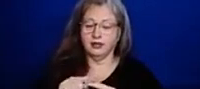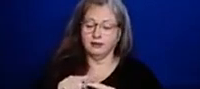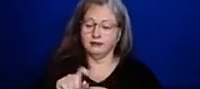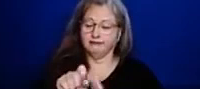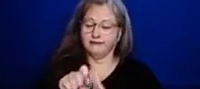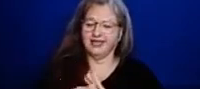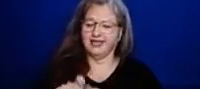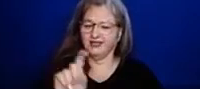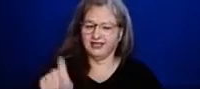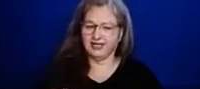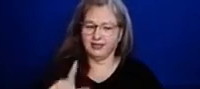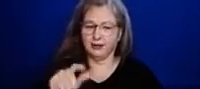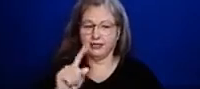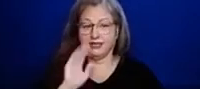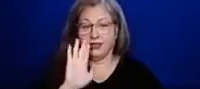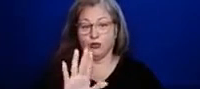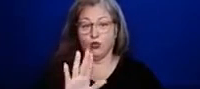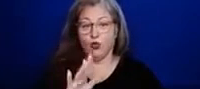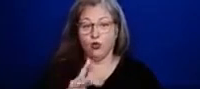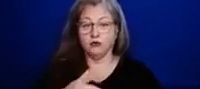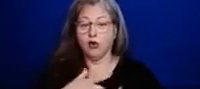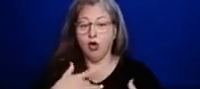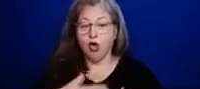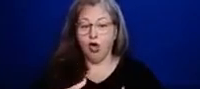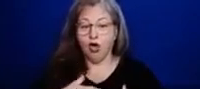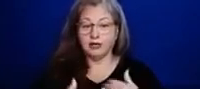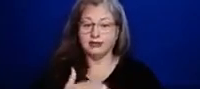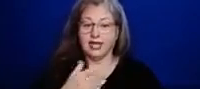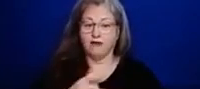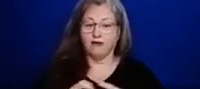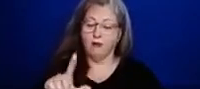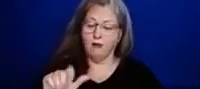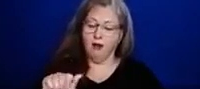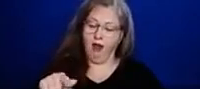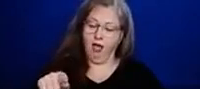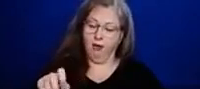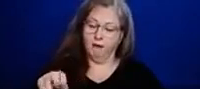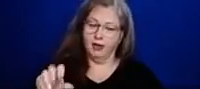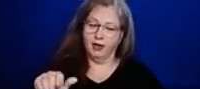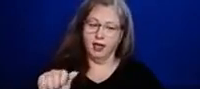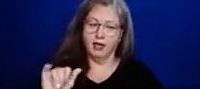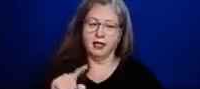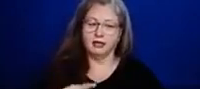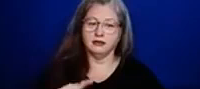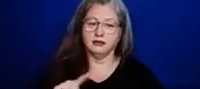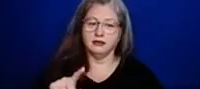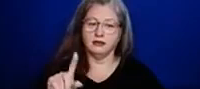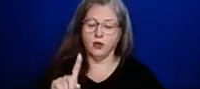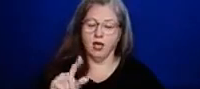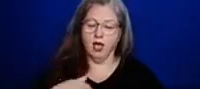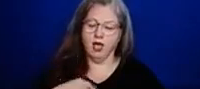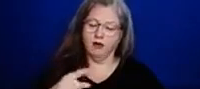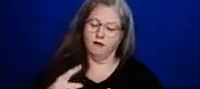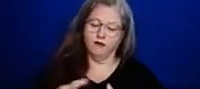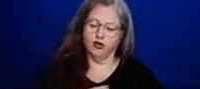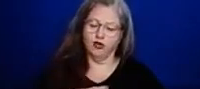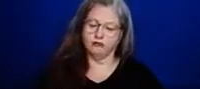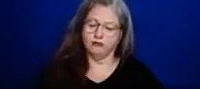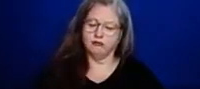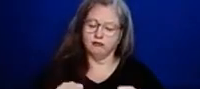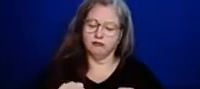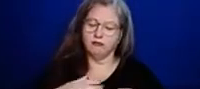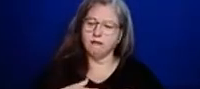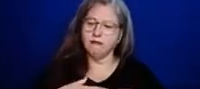because these hearts were sent to me by La Peña. Mm-hmm. Where I held my first solo